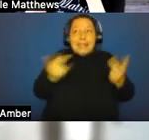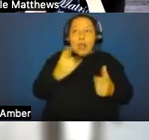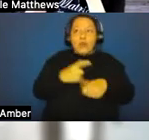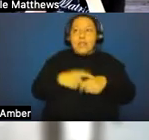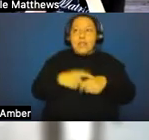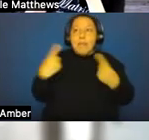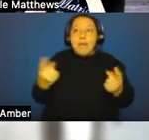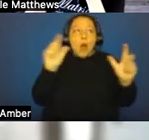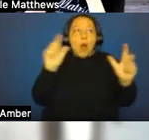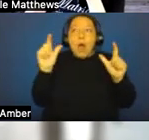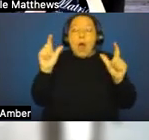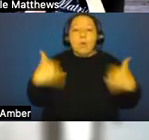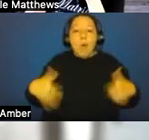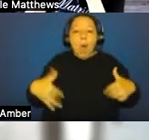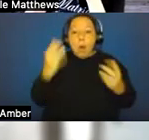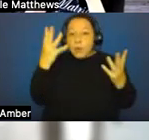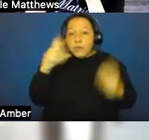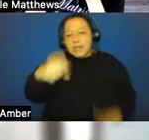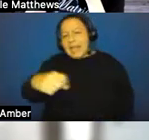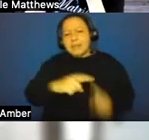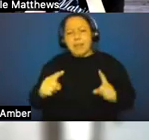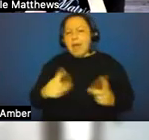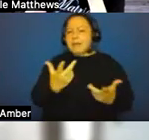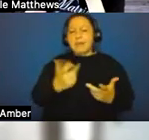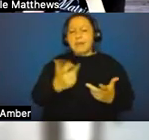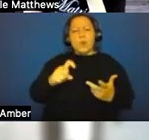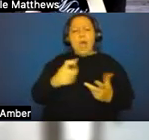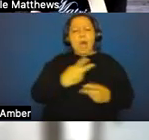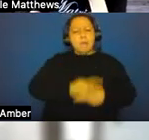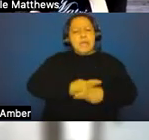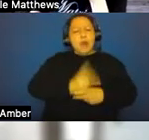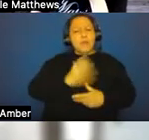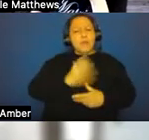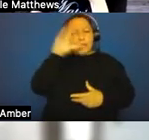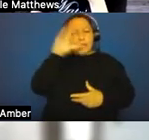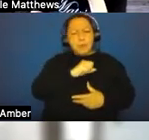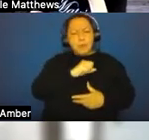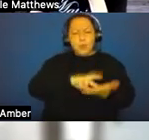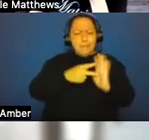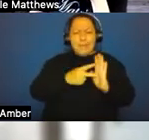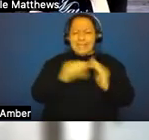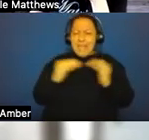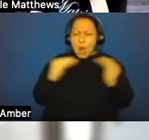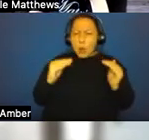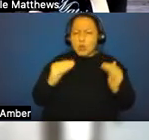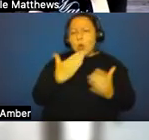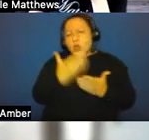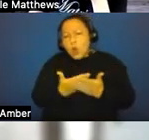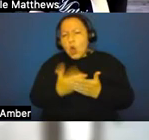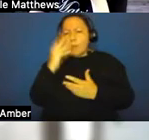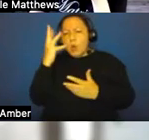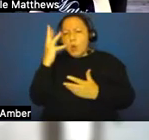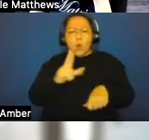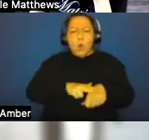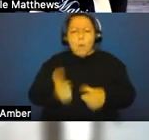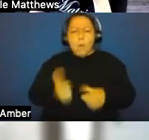our assumptions of what a good and beautiful and normal life is, right? Right. That's where the isms come in,